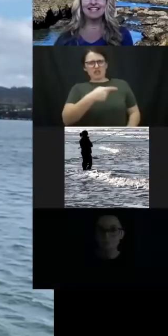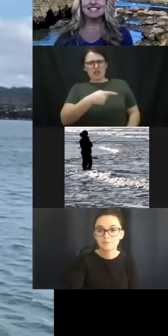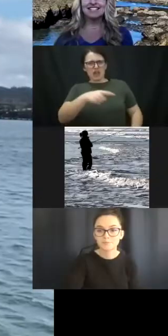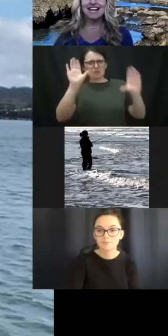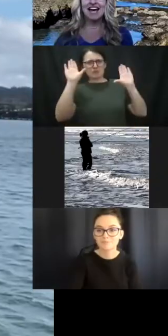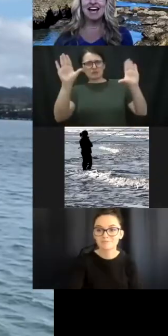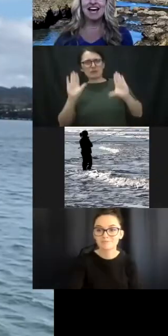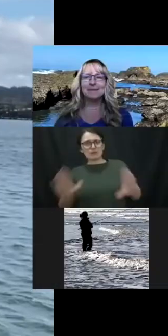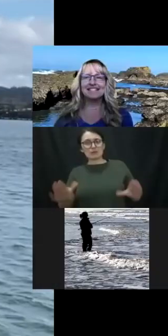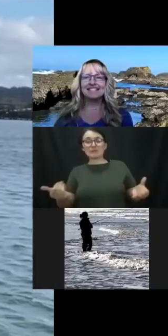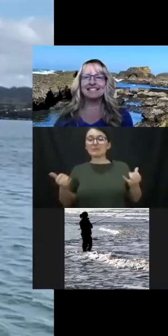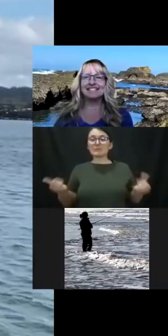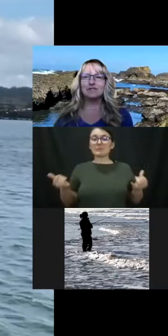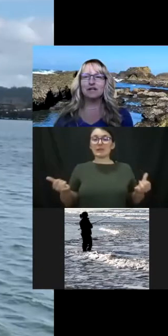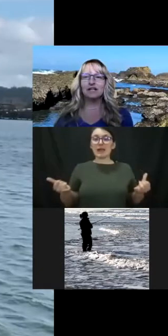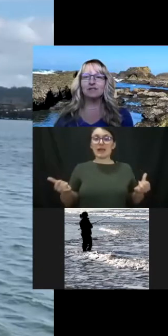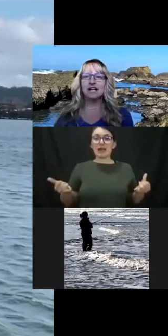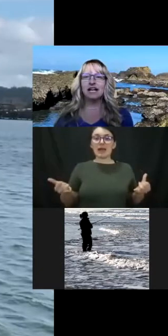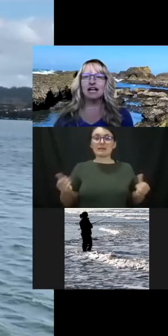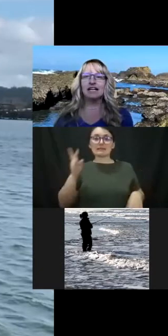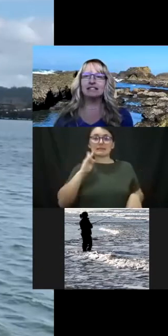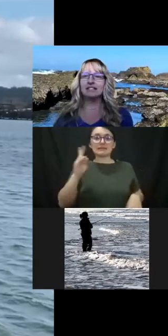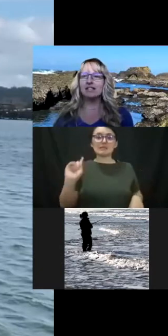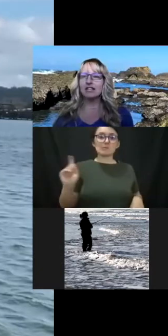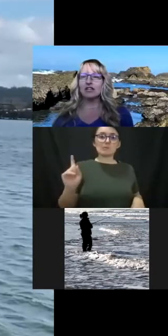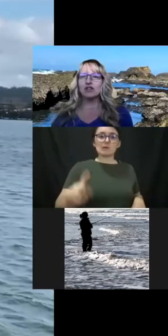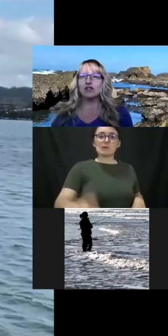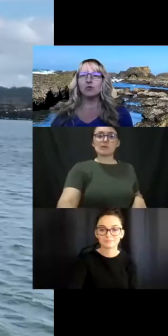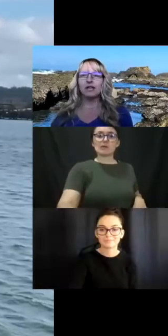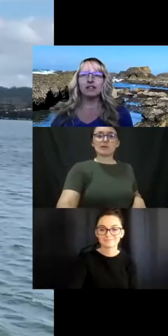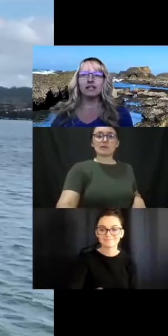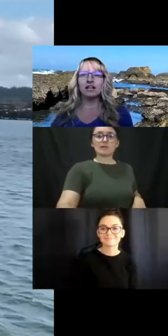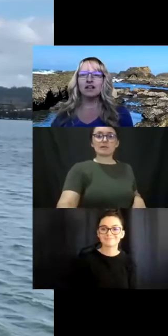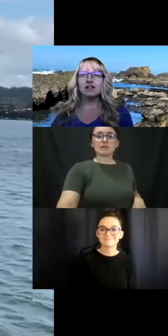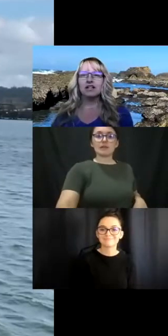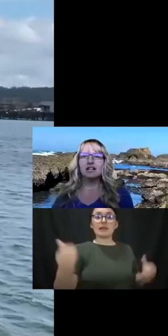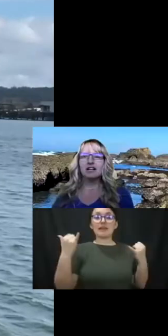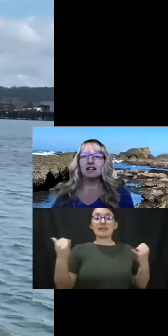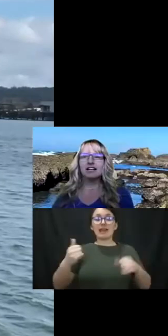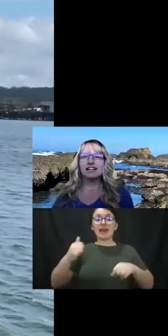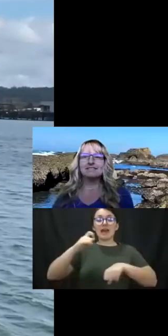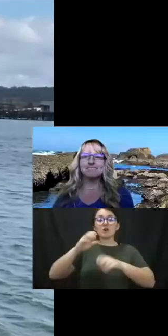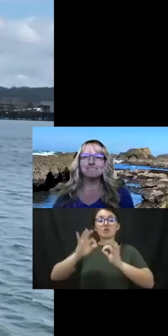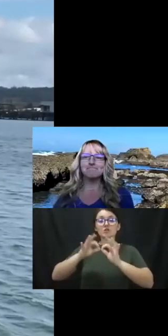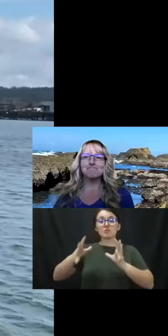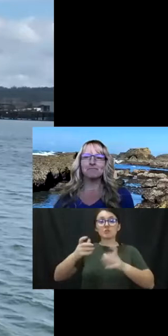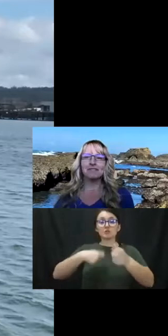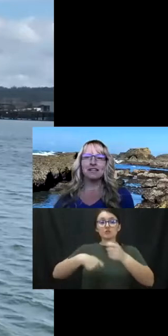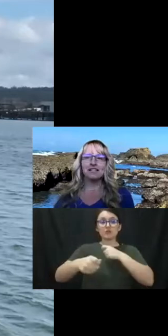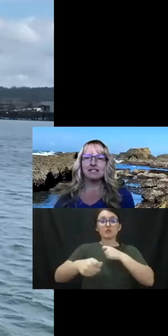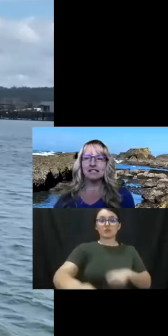Let's see where we're at with our